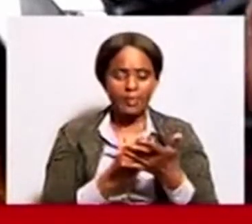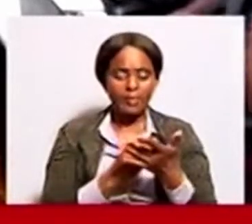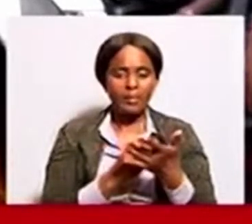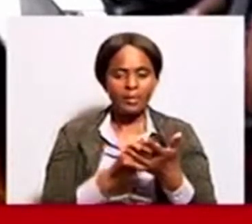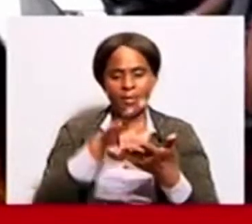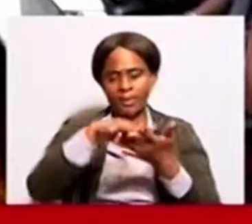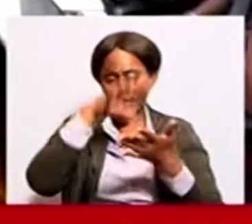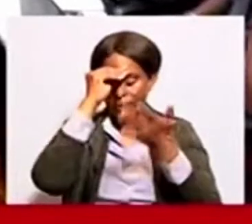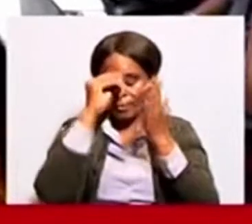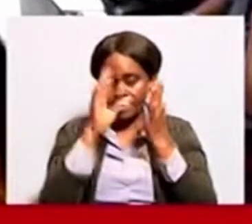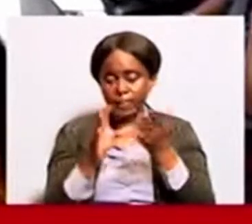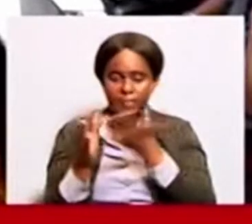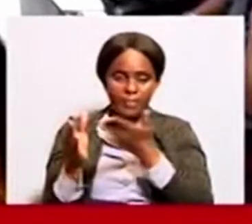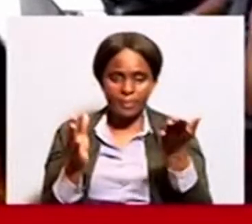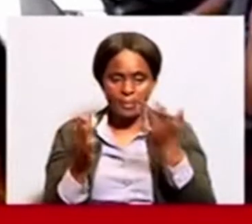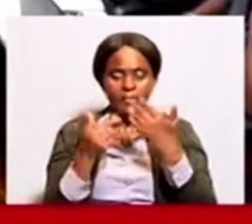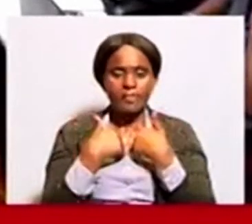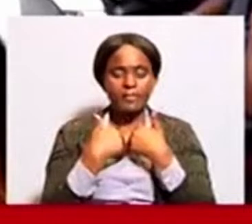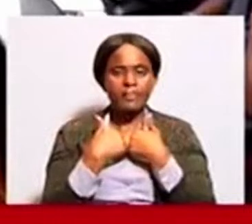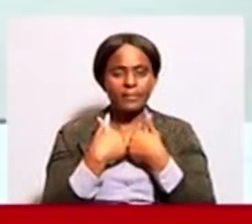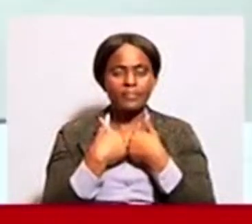some learners had